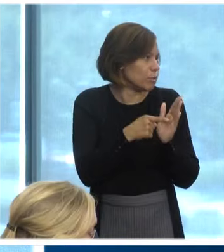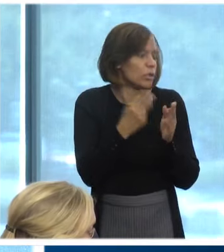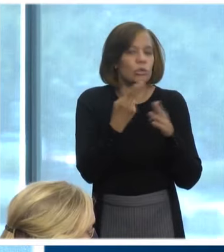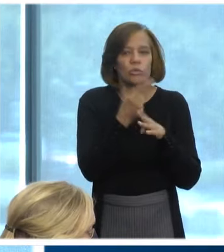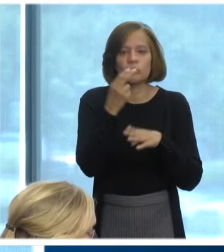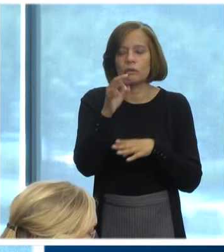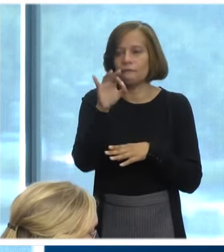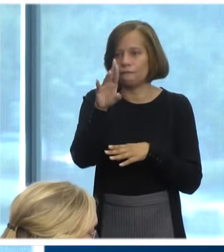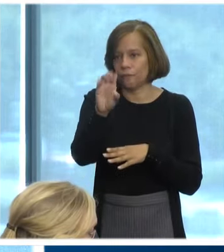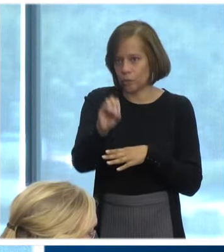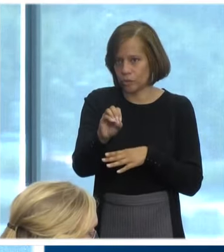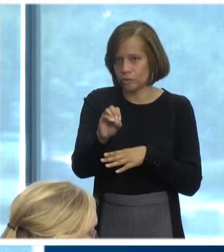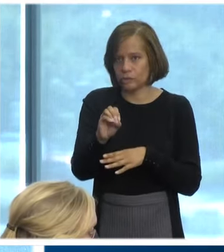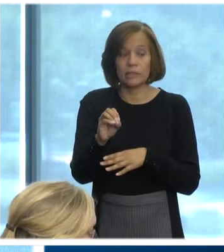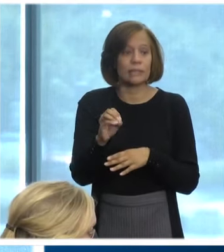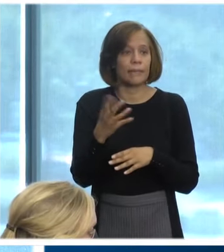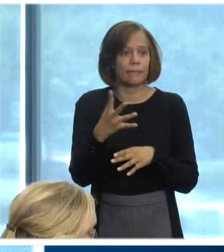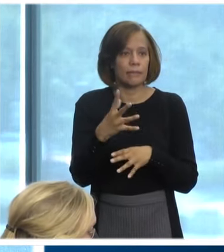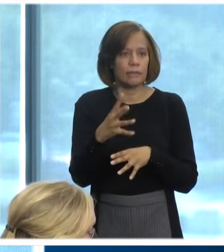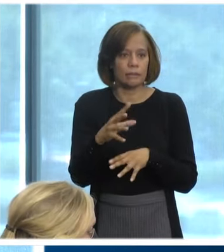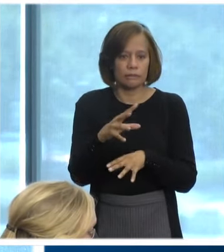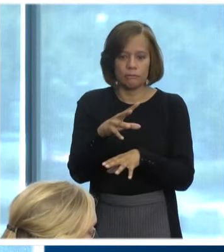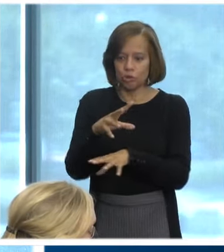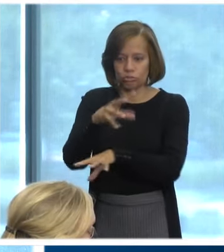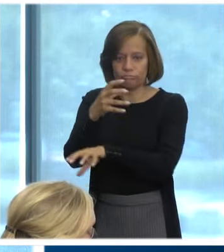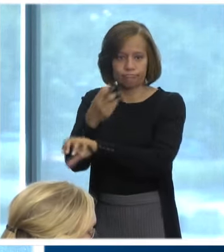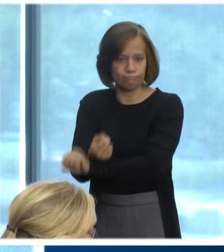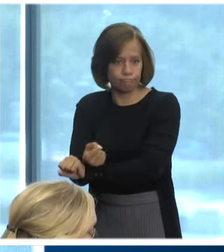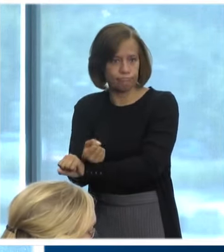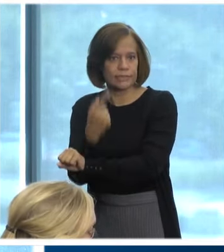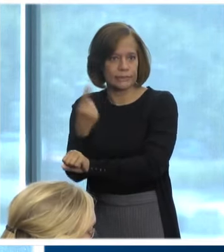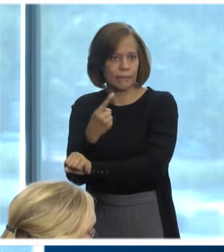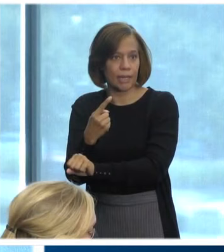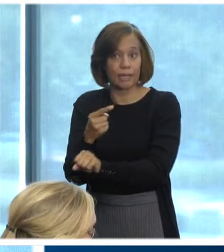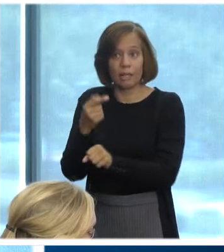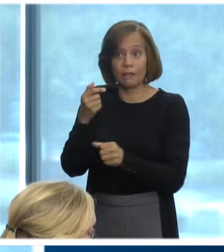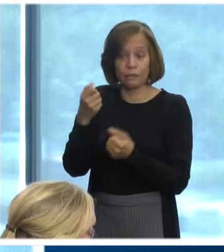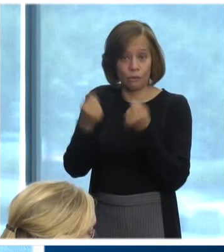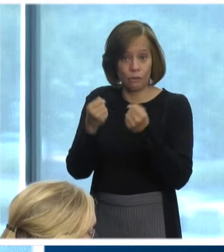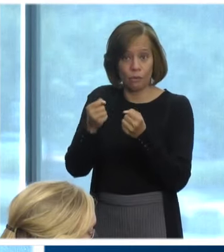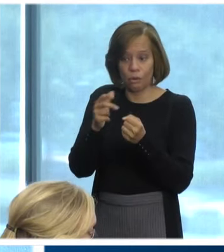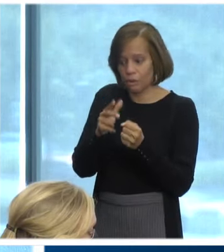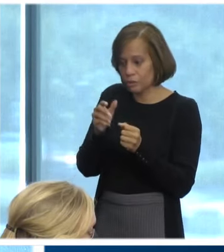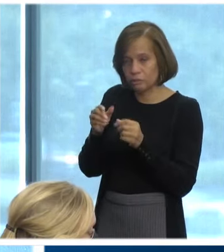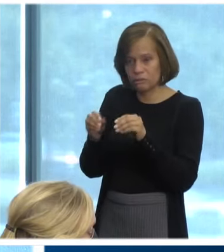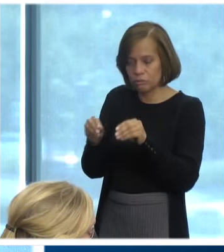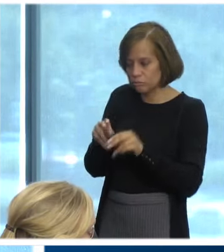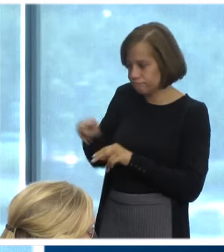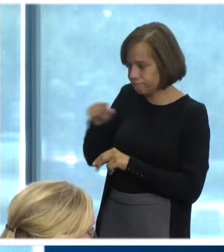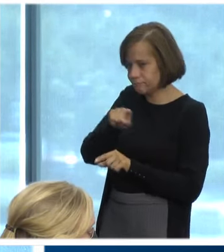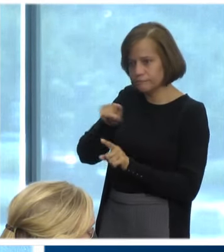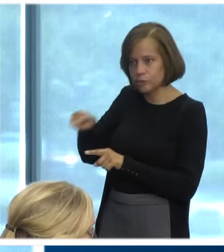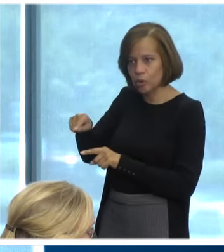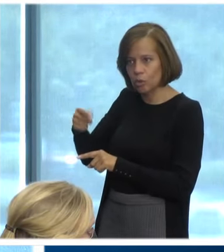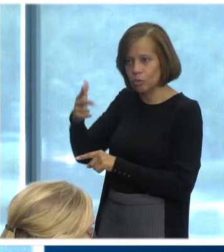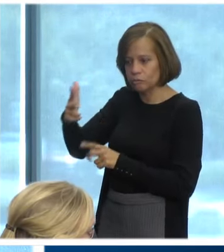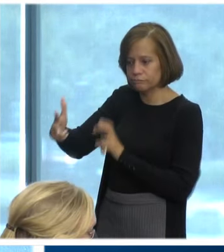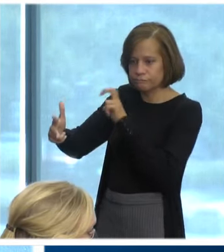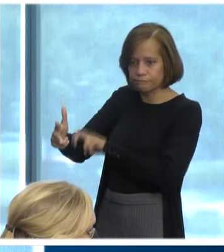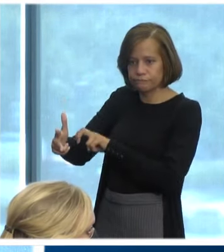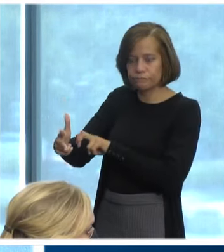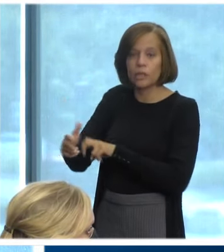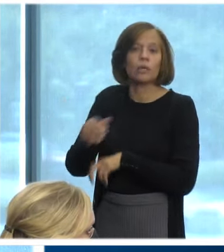you put someone in handcuffs, put them back in the car, you call your sergeant, the sergeant comes out, takes photographs,